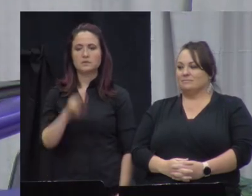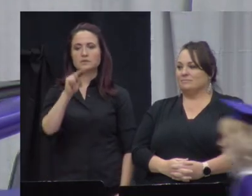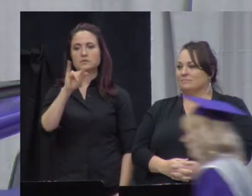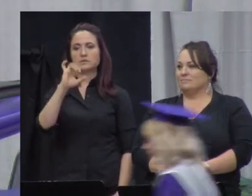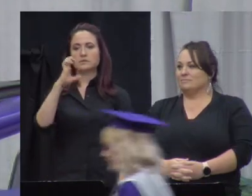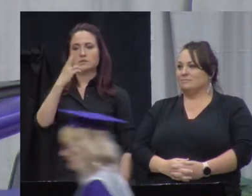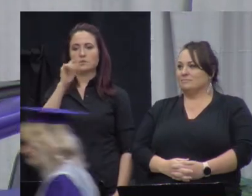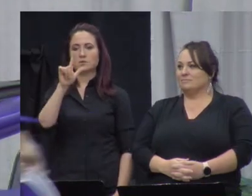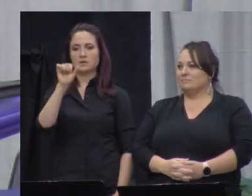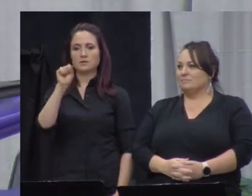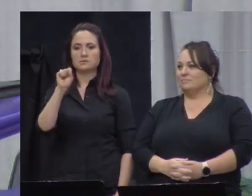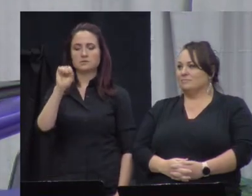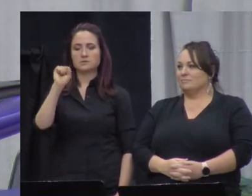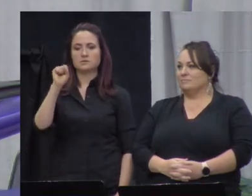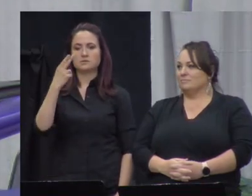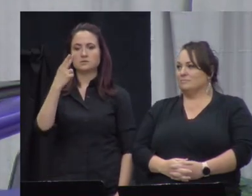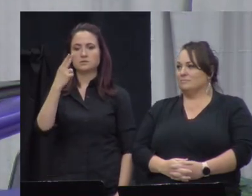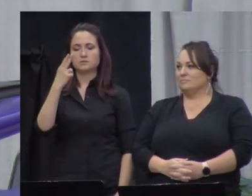Nicholas Shepherd.